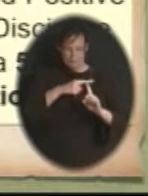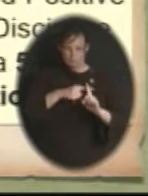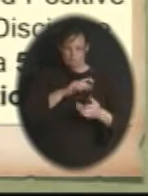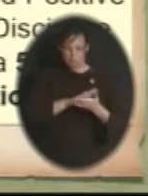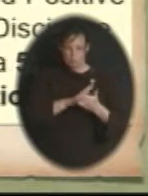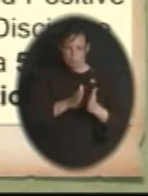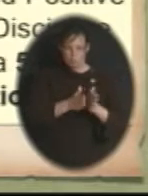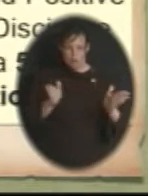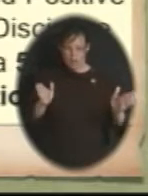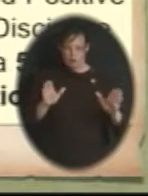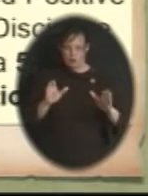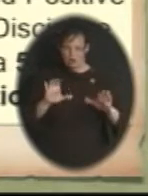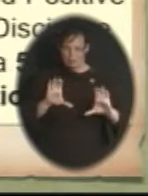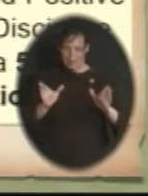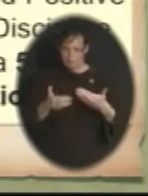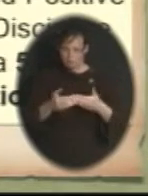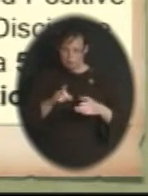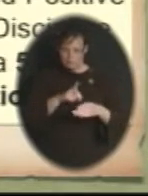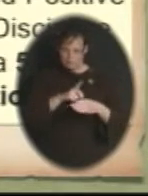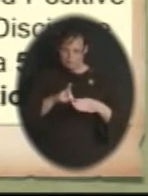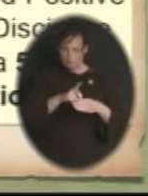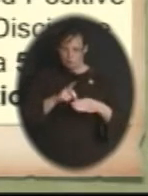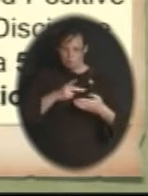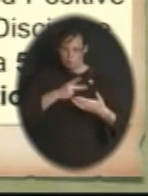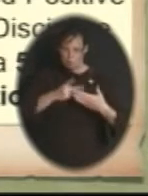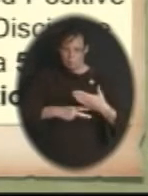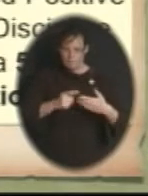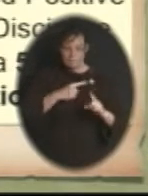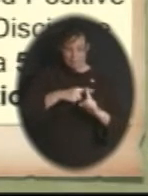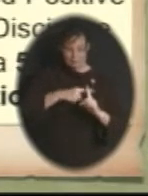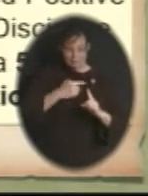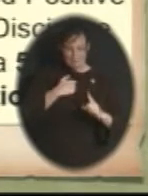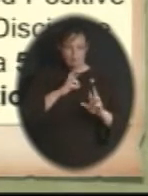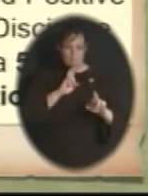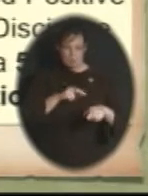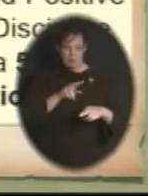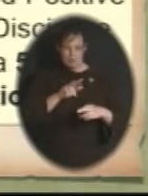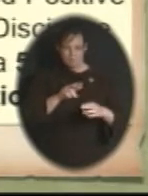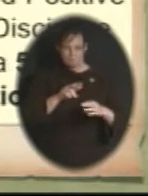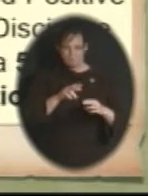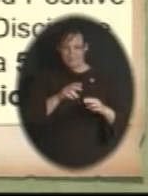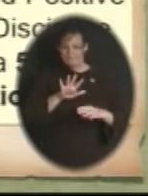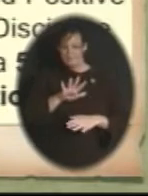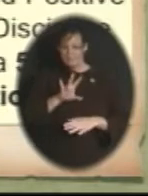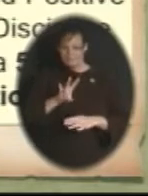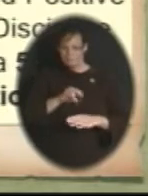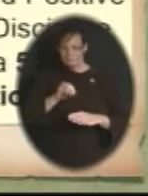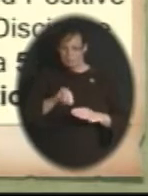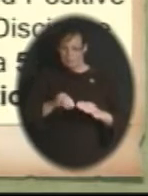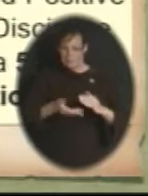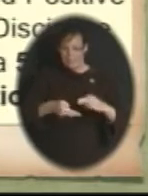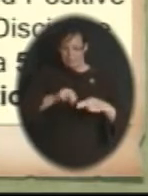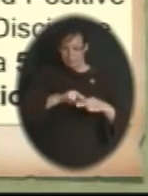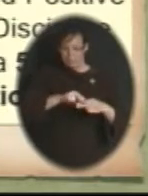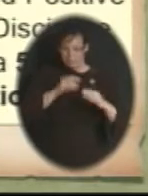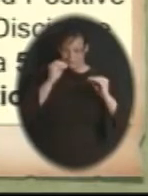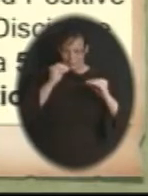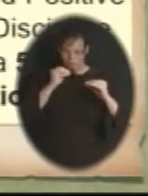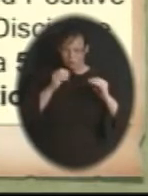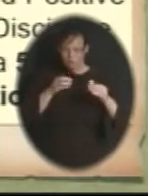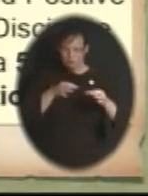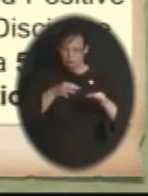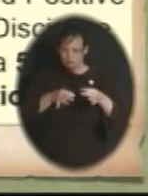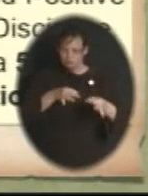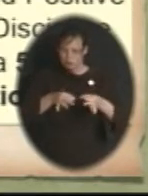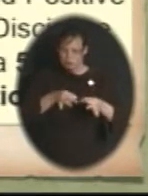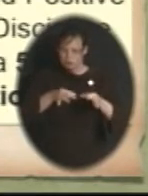or classroom discipline program, a positive one, have reported up to a 57% increase in teacher instruction time.